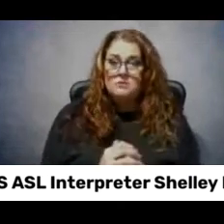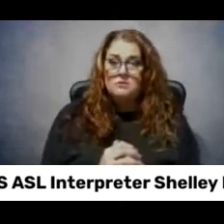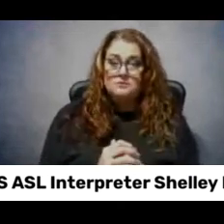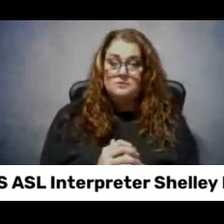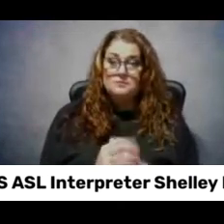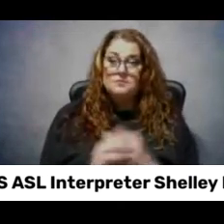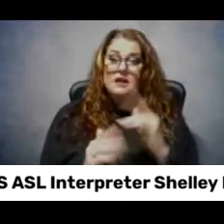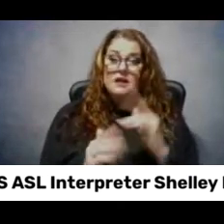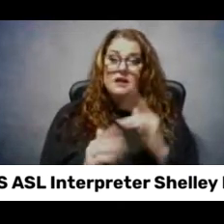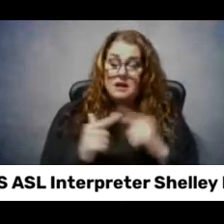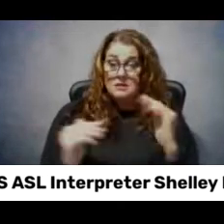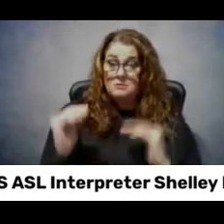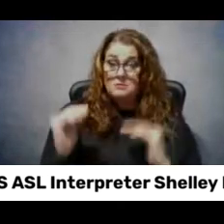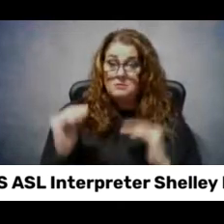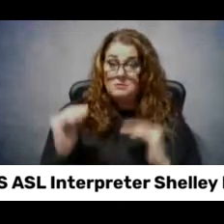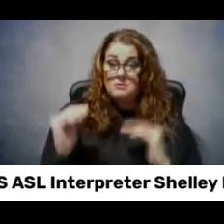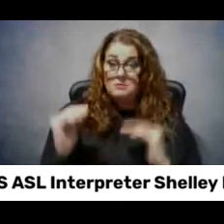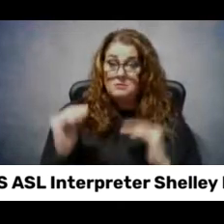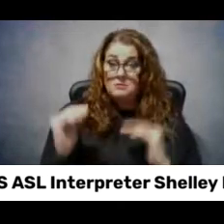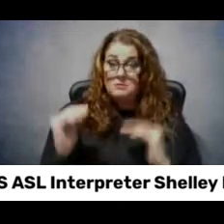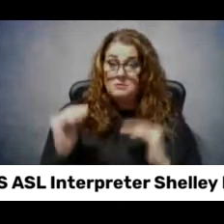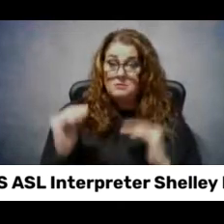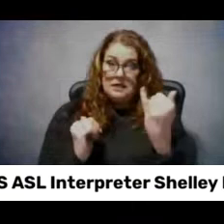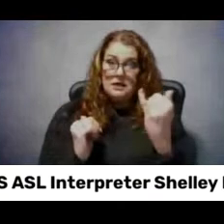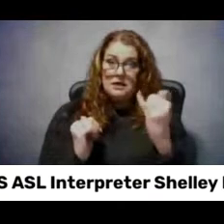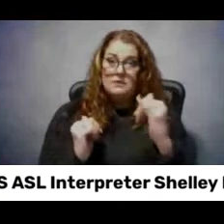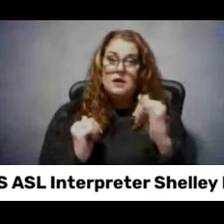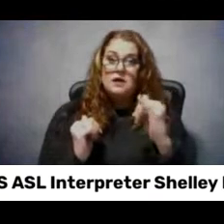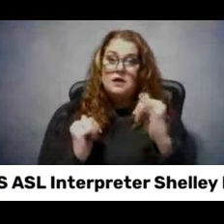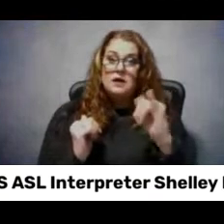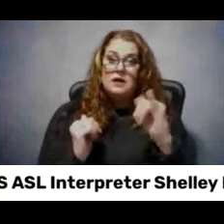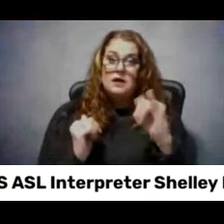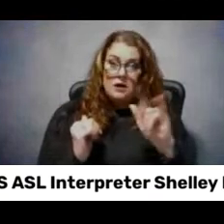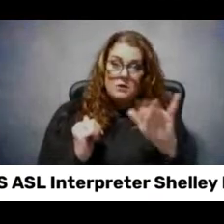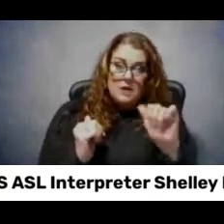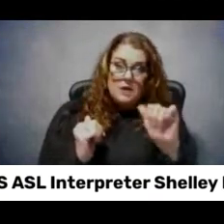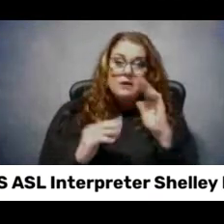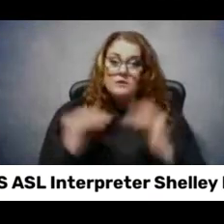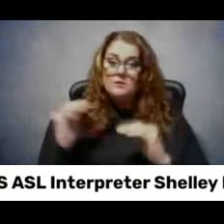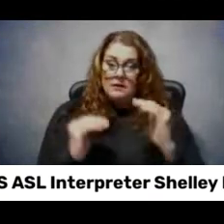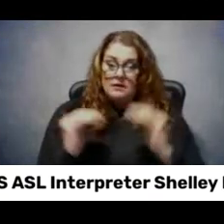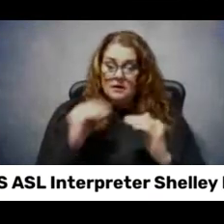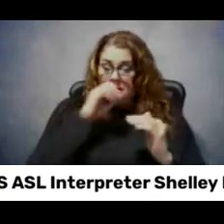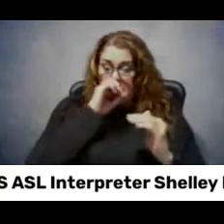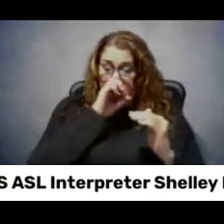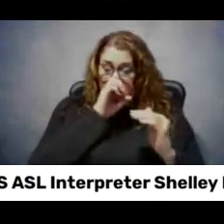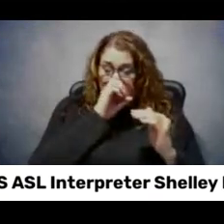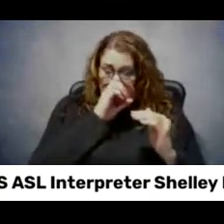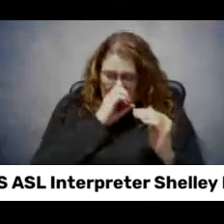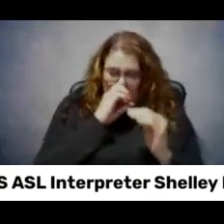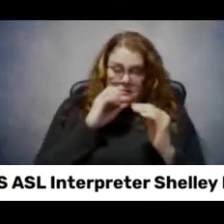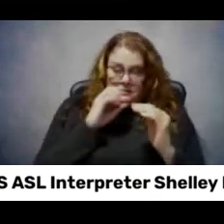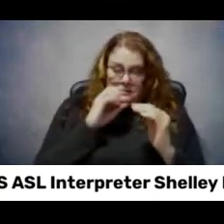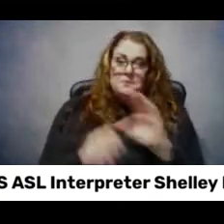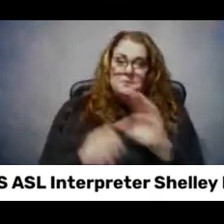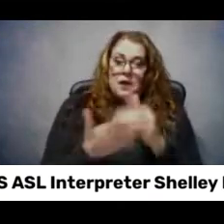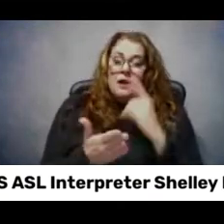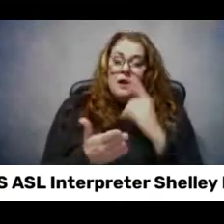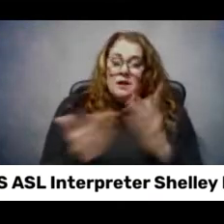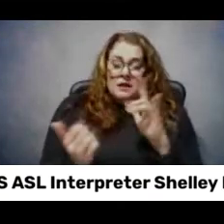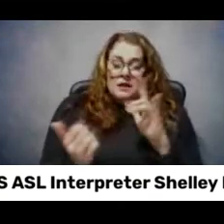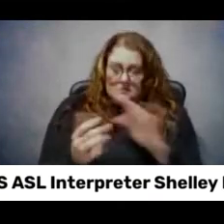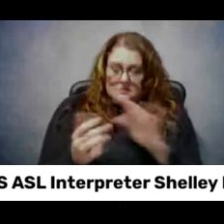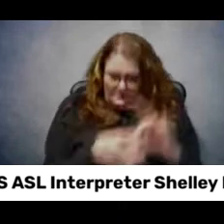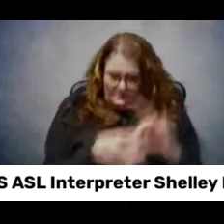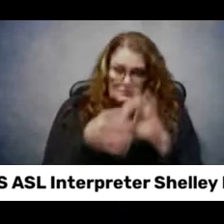is balanced. And I'll say that the idea of Ayurvedic medicine, of a balance, the doshas and things like that related